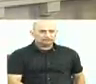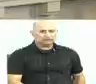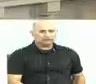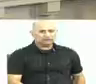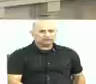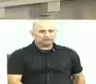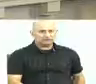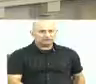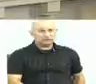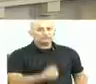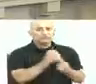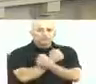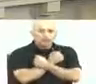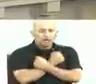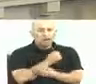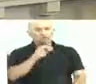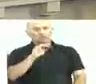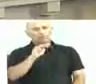Love, mercy,